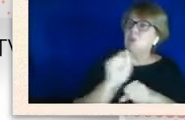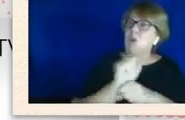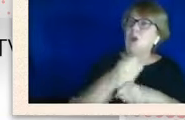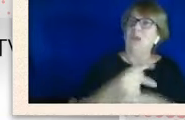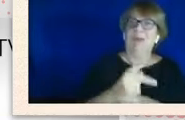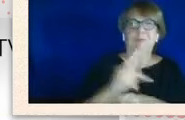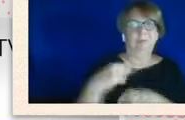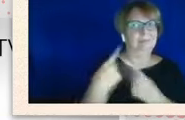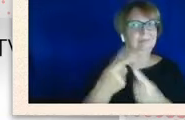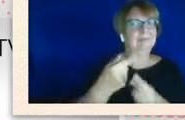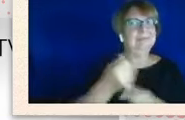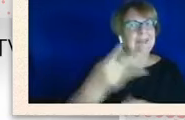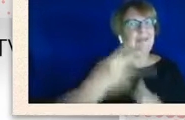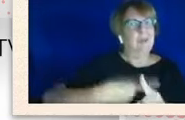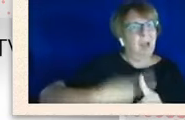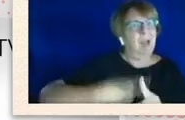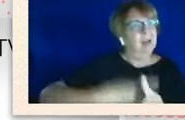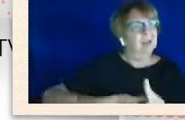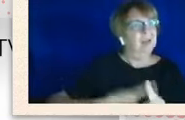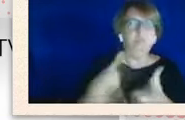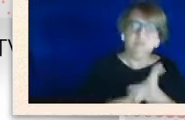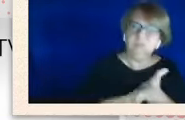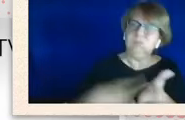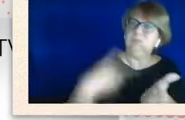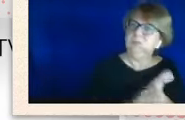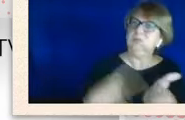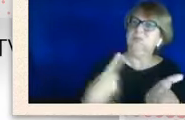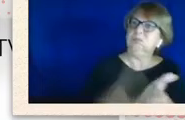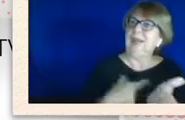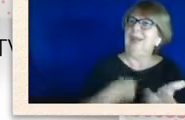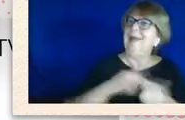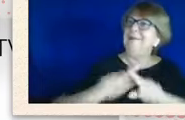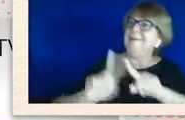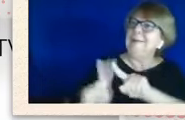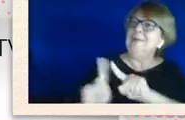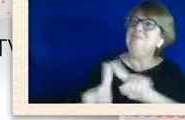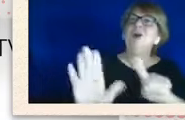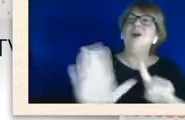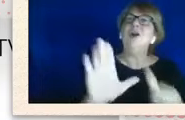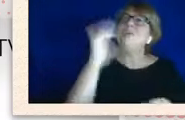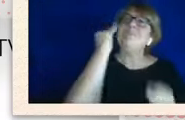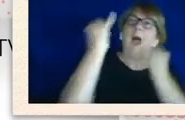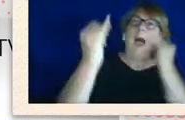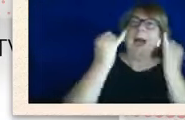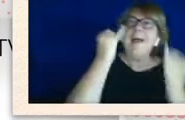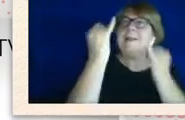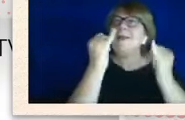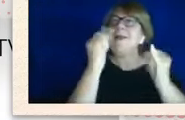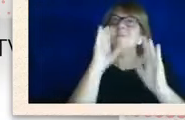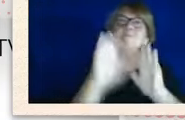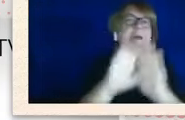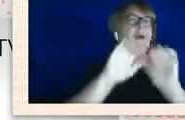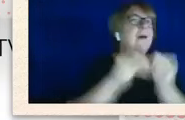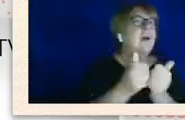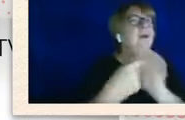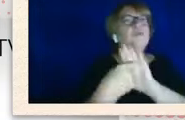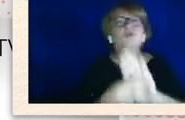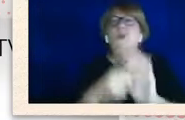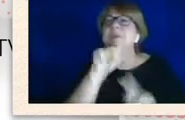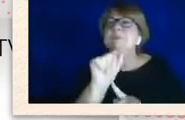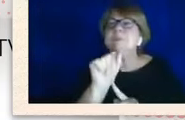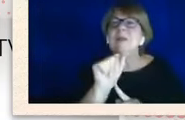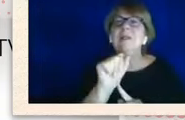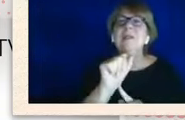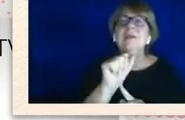deep discussion. We had different graphical ideas about the ways to depict disability, which